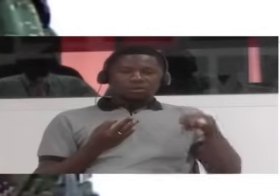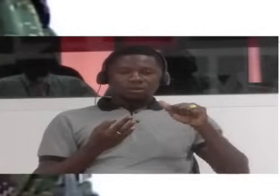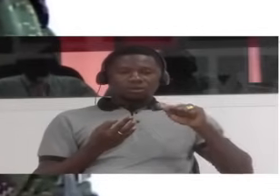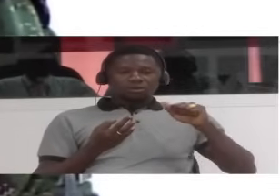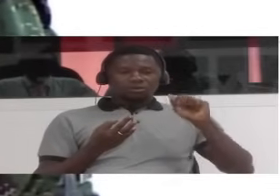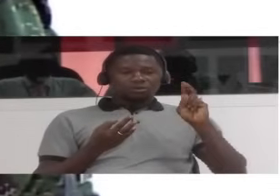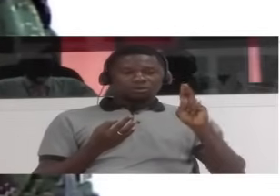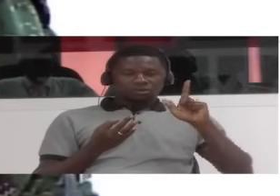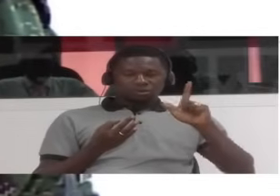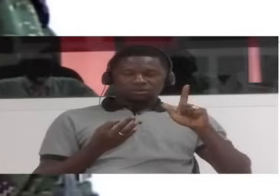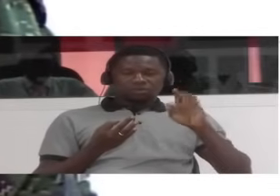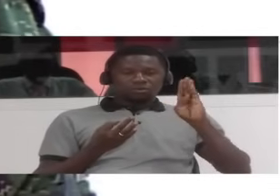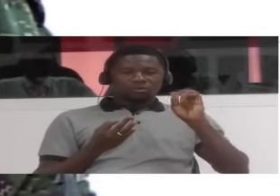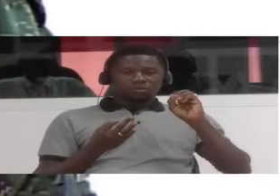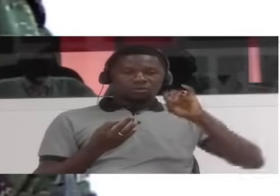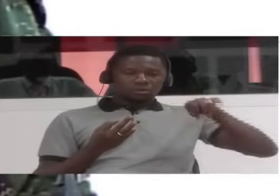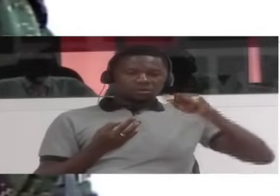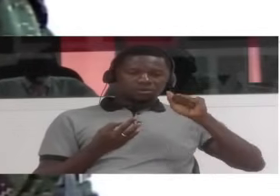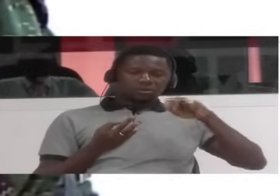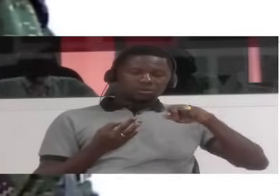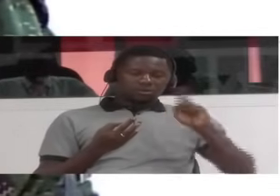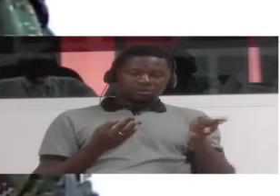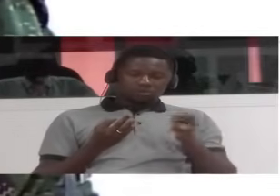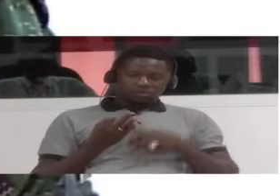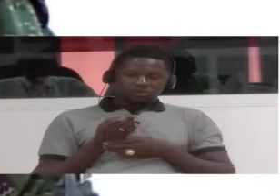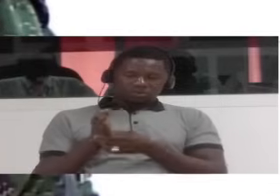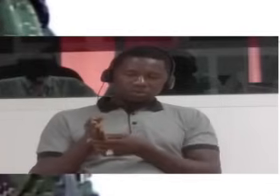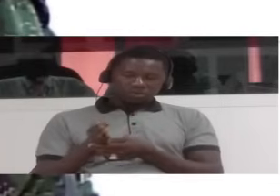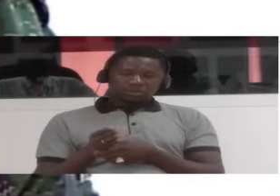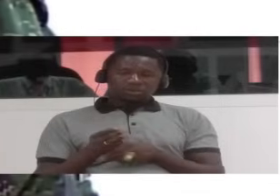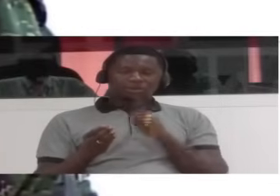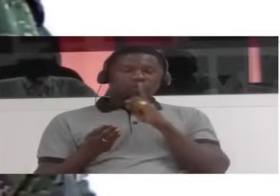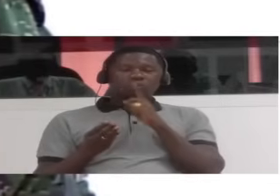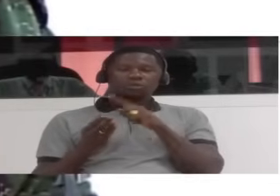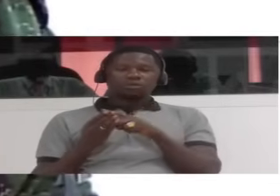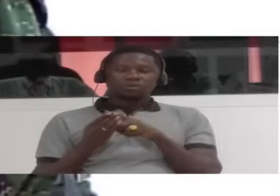Paul Bojang was your commander? Yes. And who else? You have